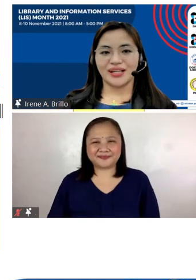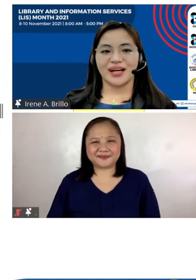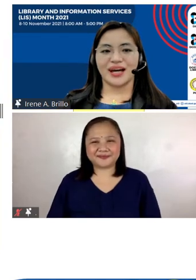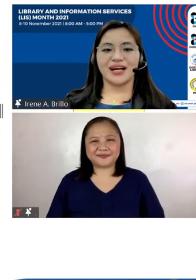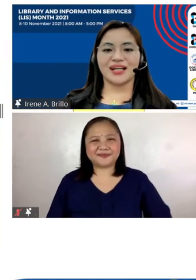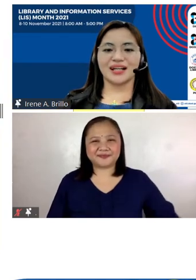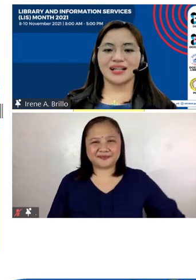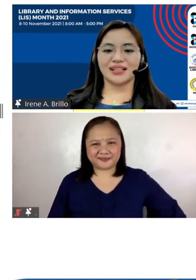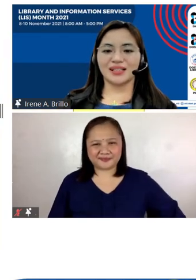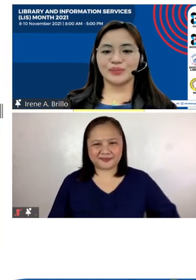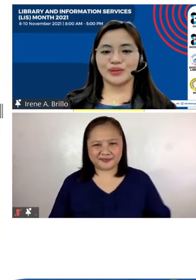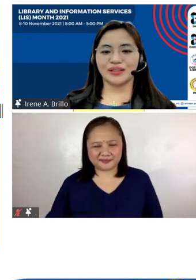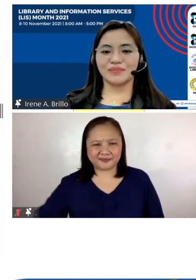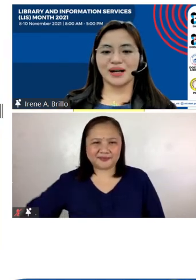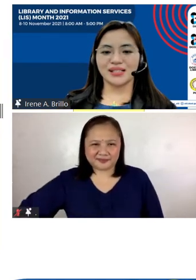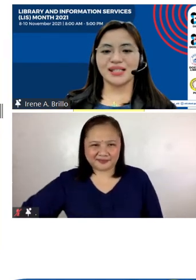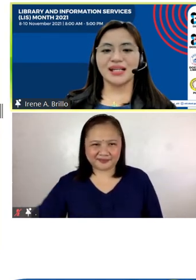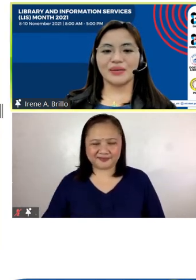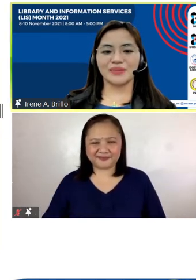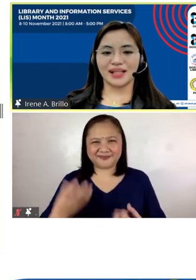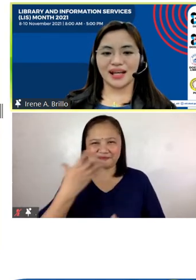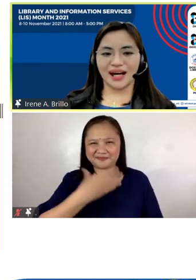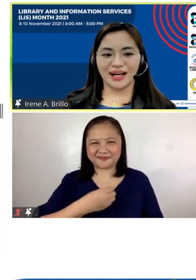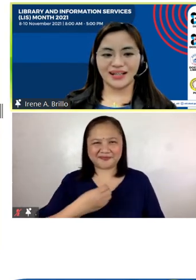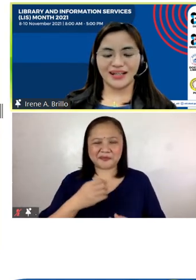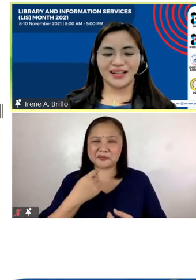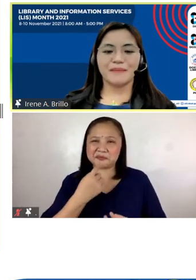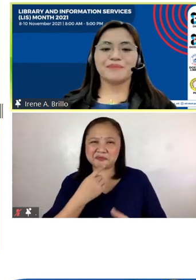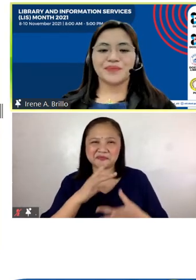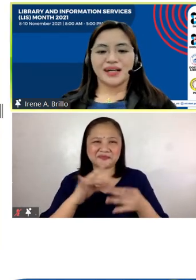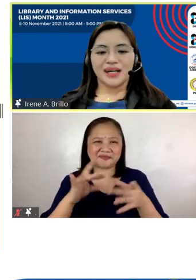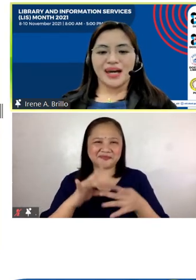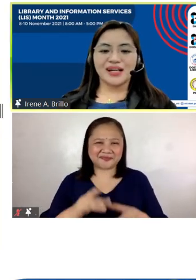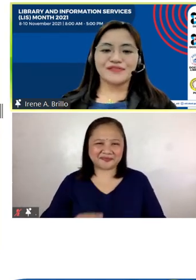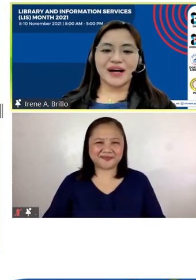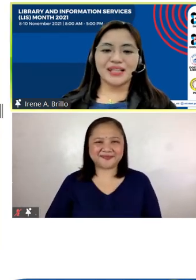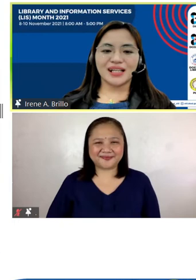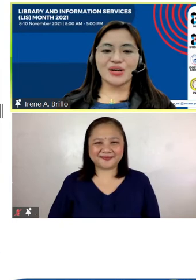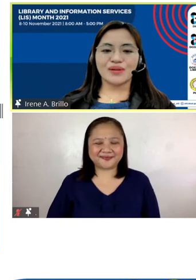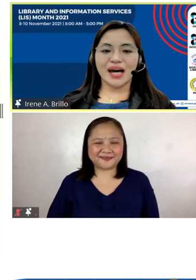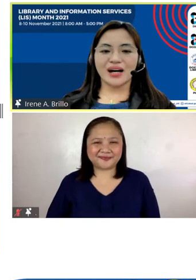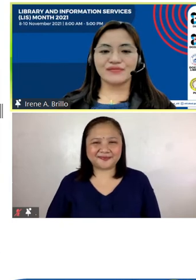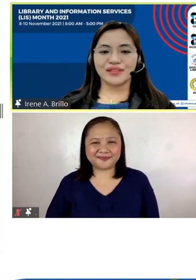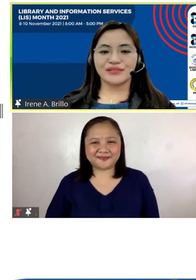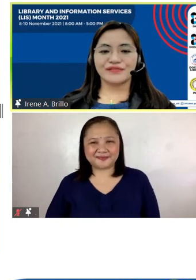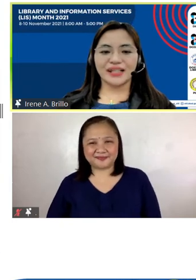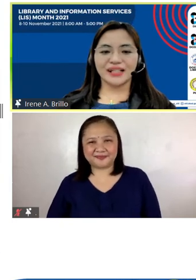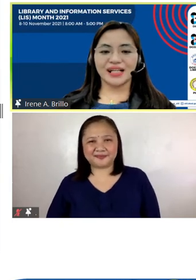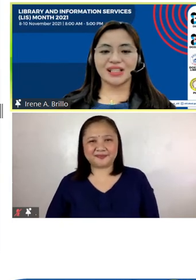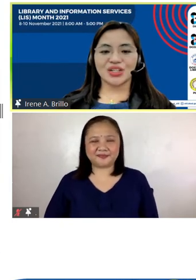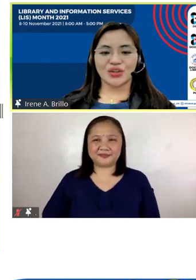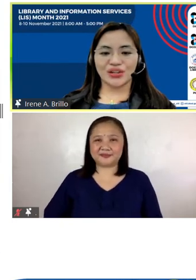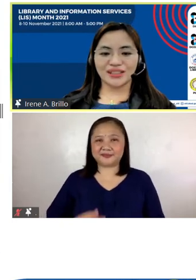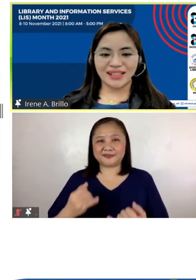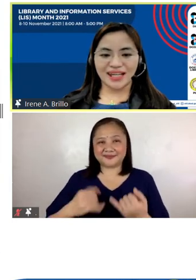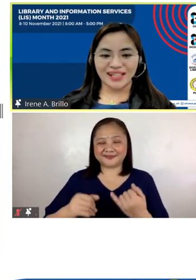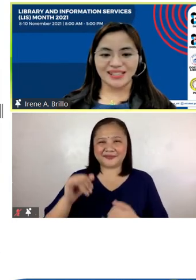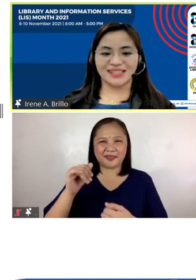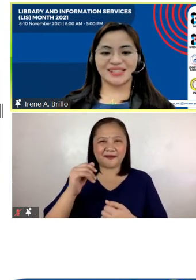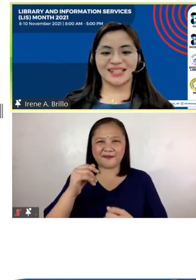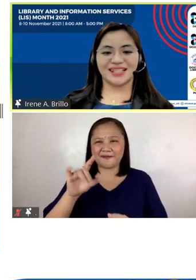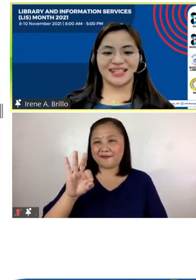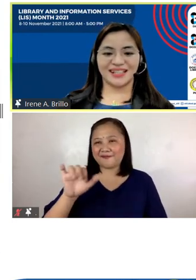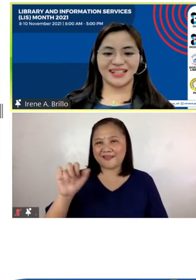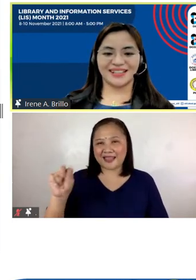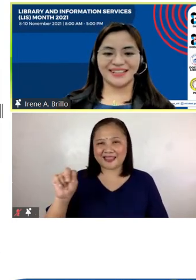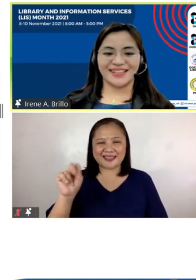innovation. Yan, ang gaganda po ng mga sinabi nila. And finally, we have the fan art